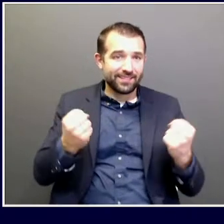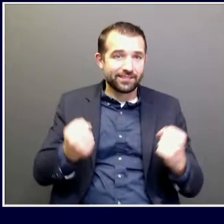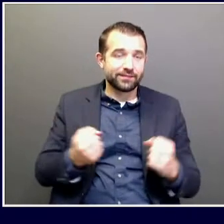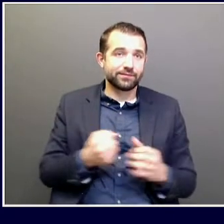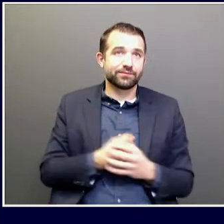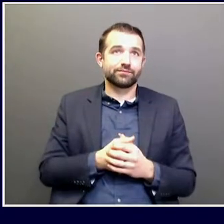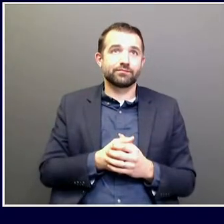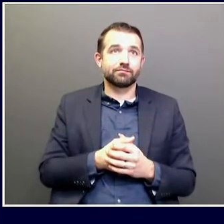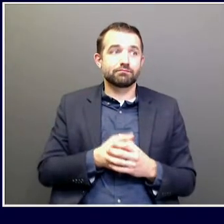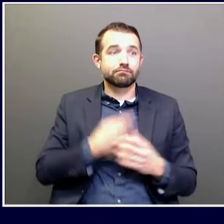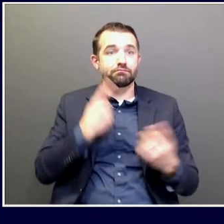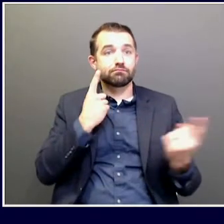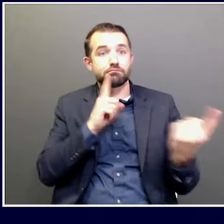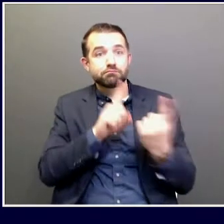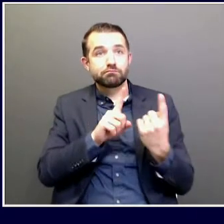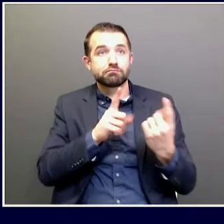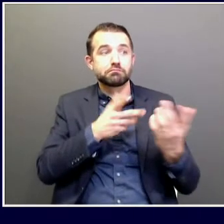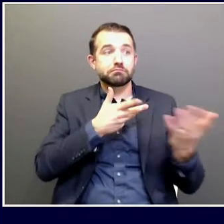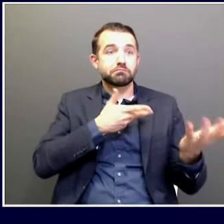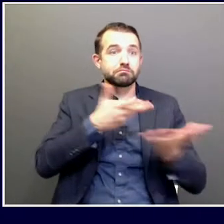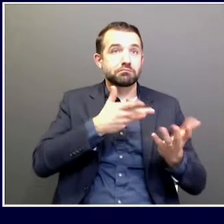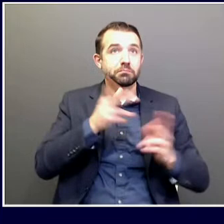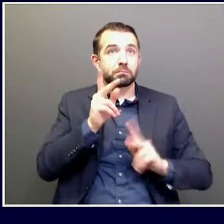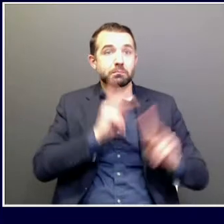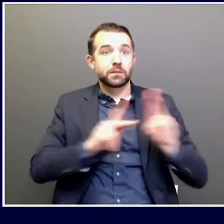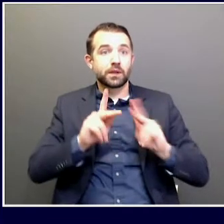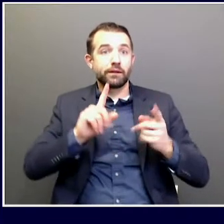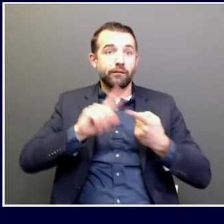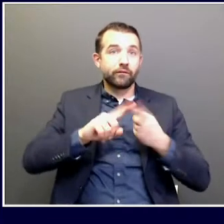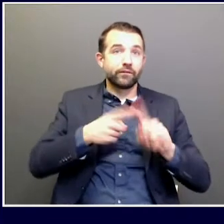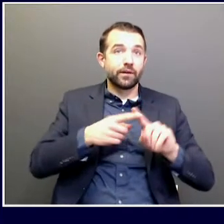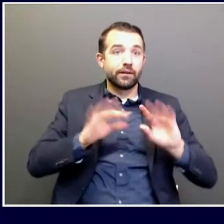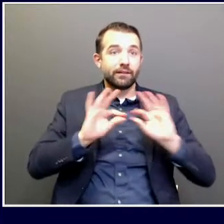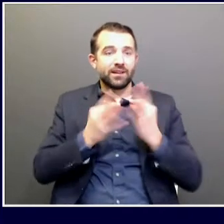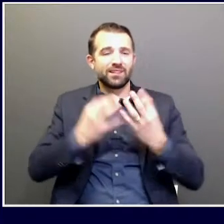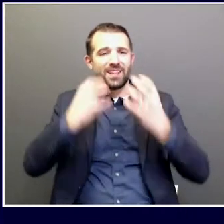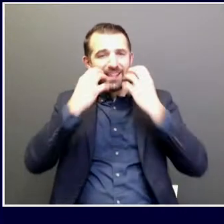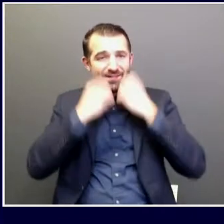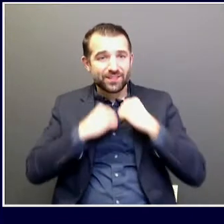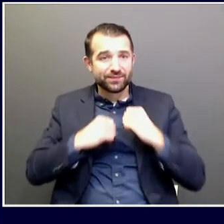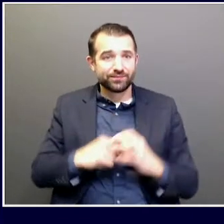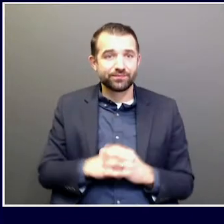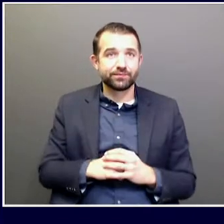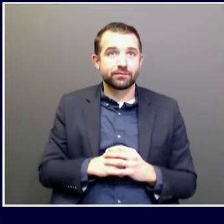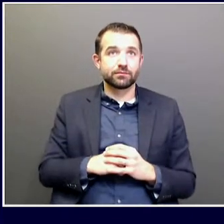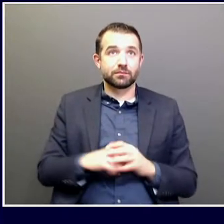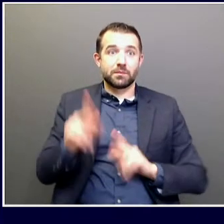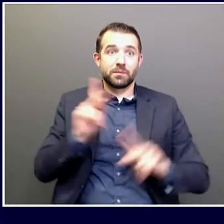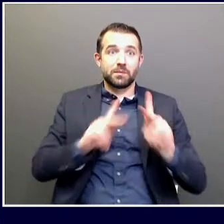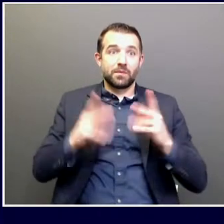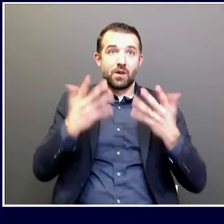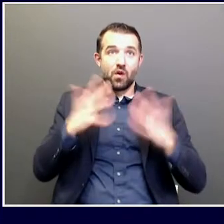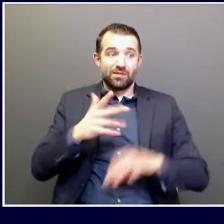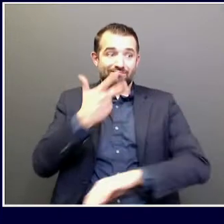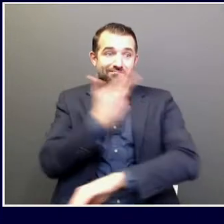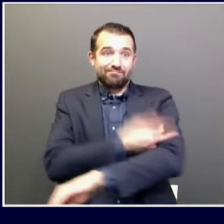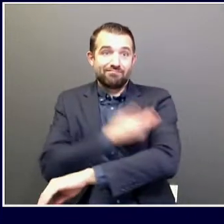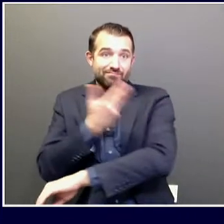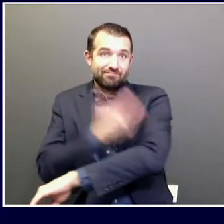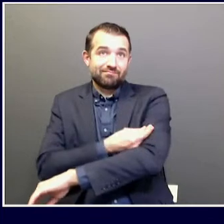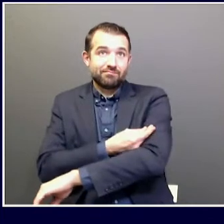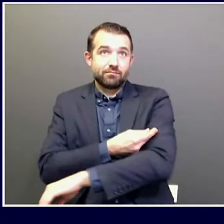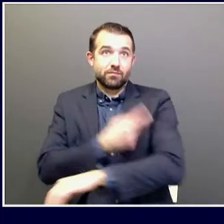public, indoor and outdoor activities. I'm hearing a lot from people who have been vaccinated, fully vaccinated, and now who